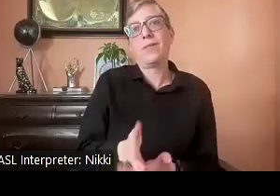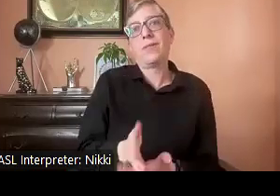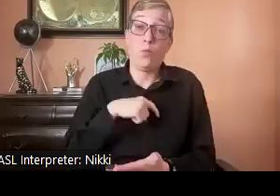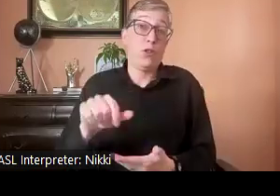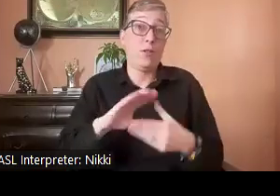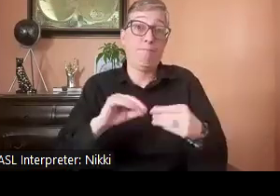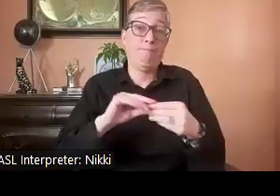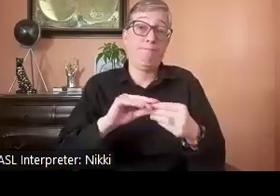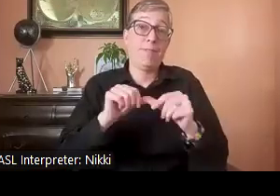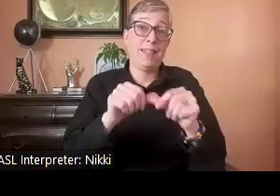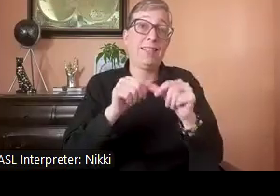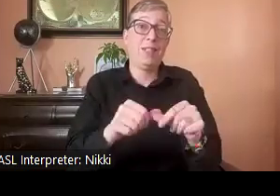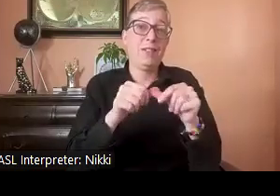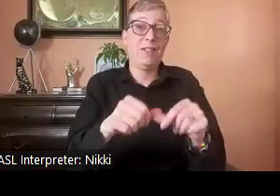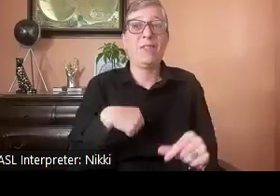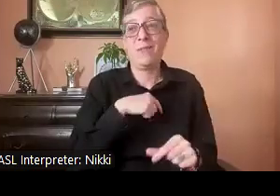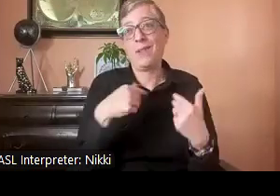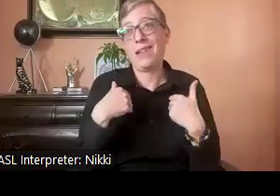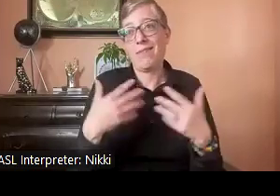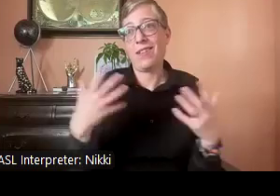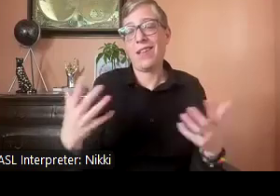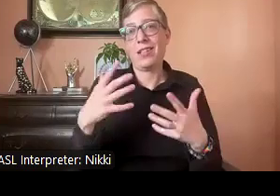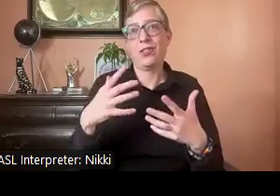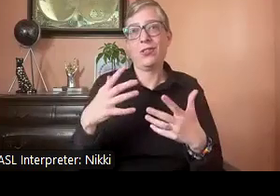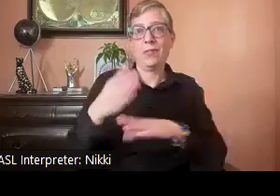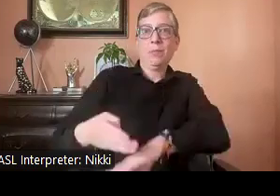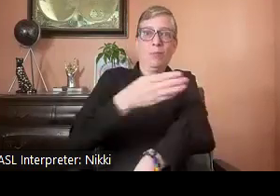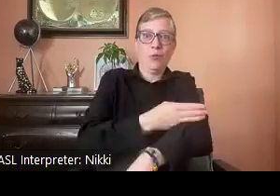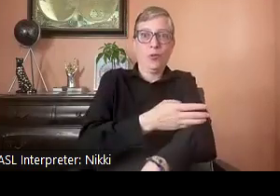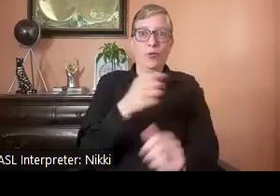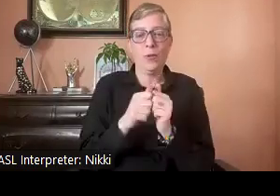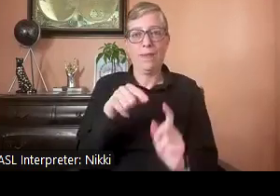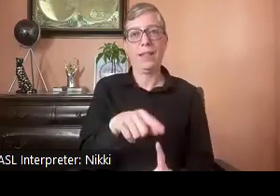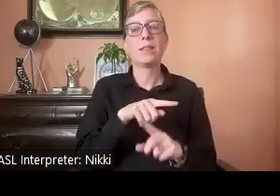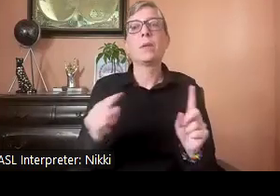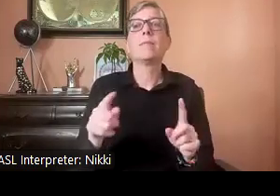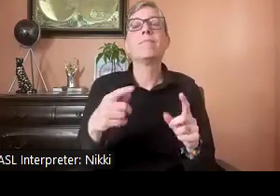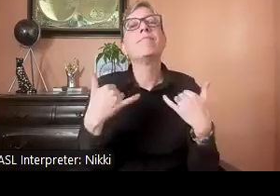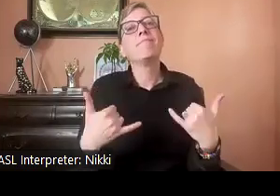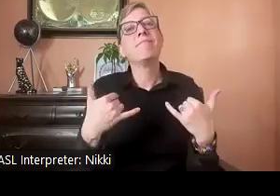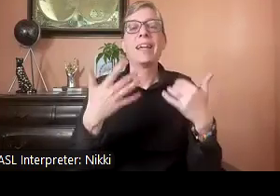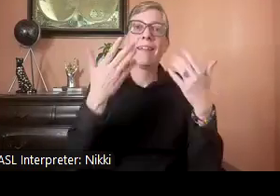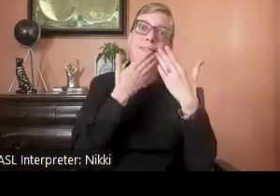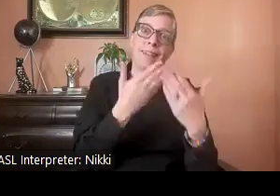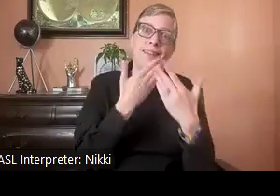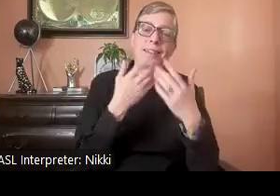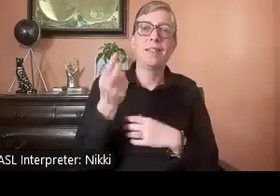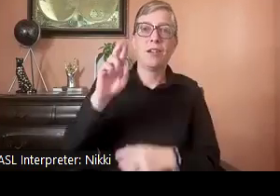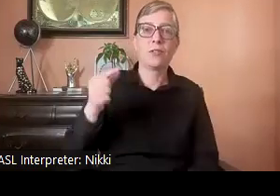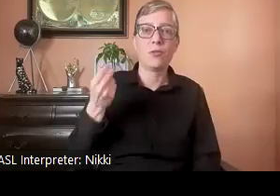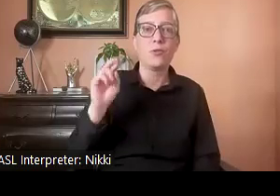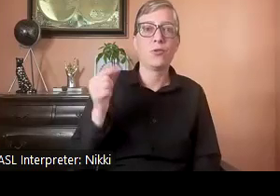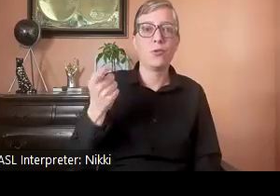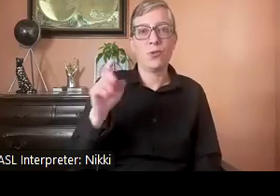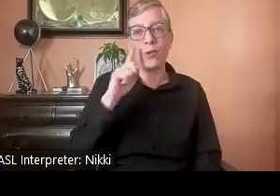at it because we have a lot to work on in this area, but I really please join me in thanking Dr. George for a great talk.